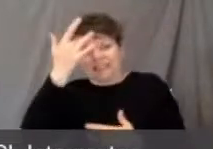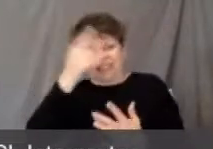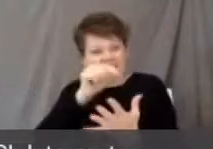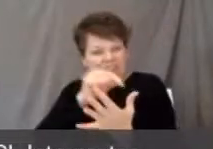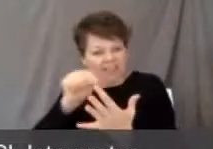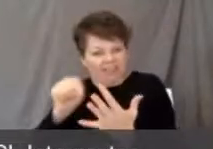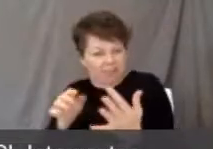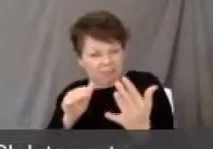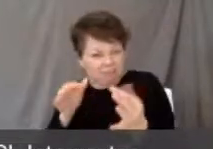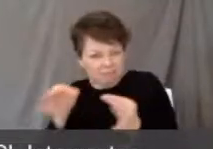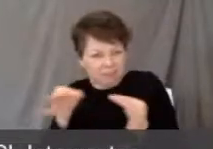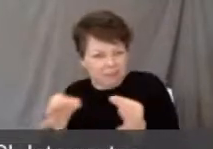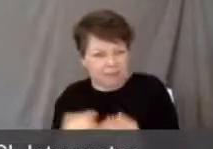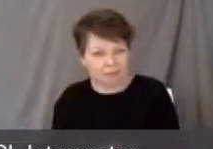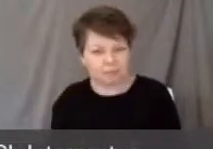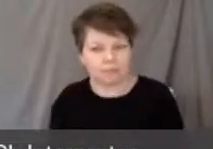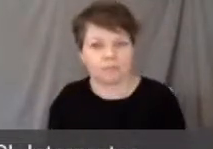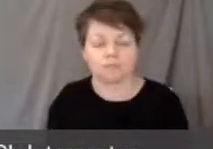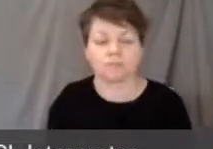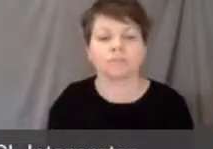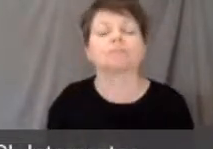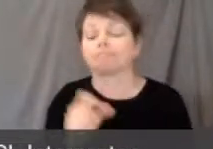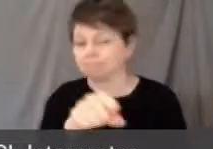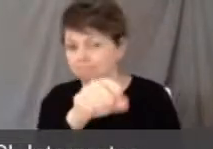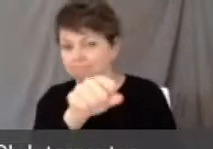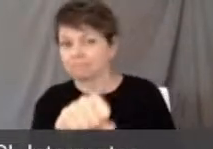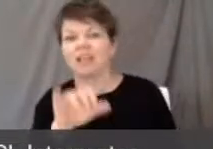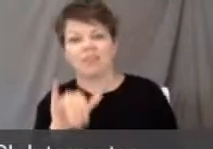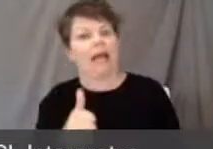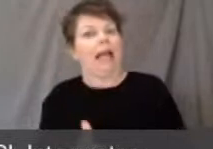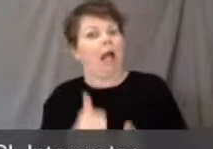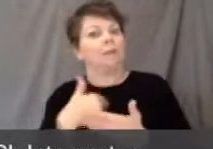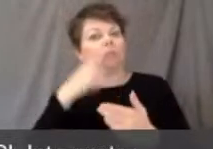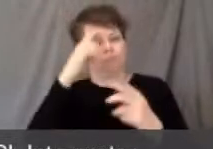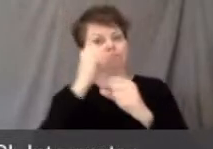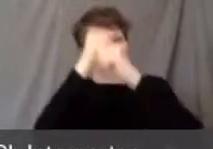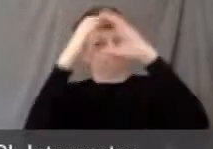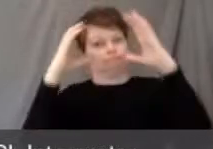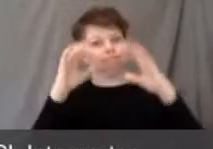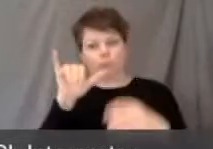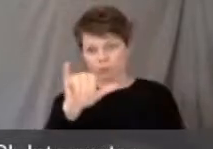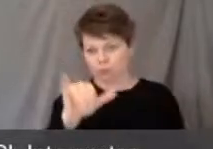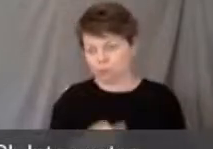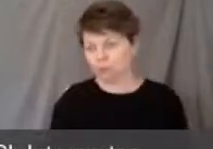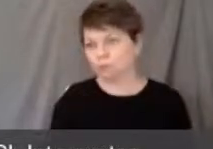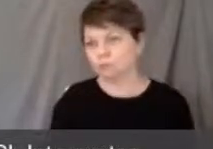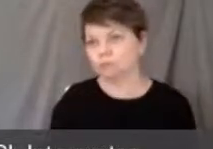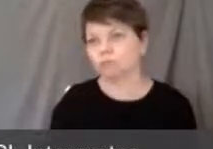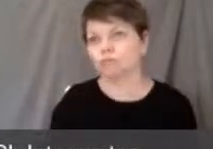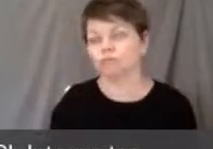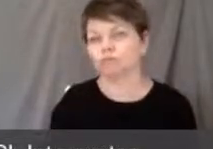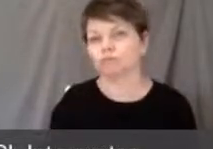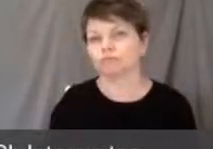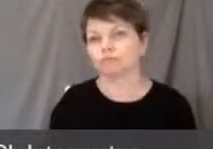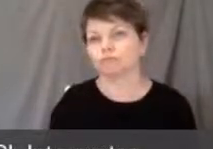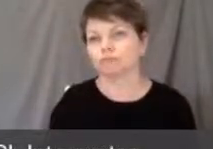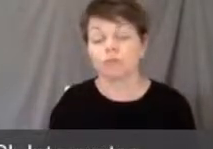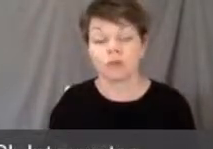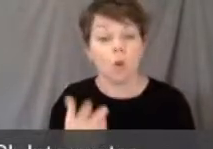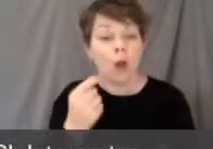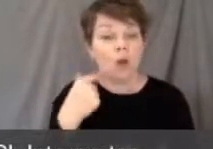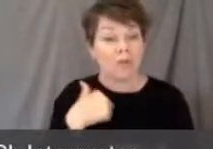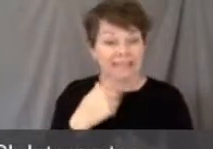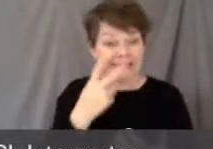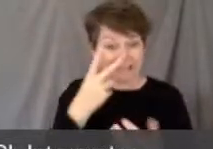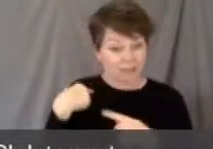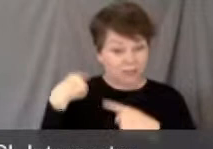interesting comparison. It was helpful to me kind of in how I think about this as well. That from what we've seen so